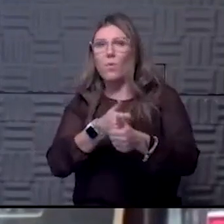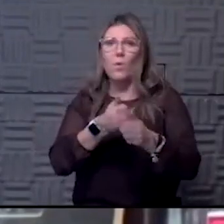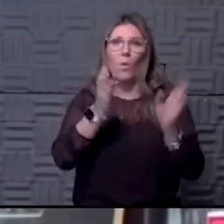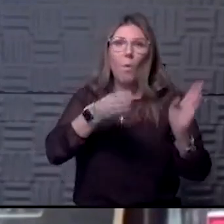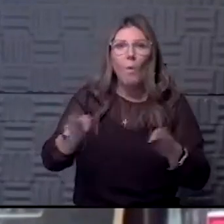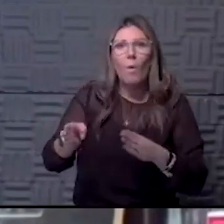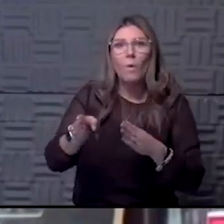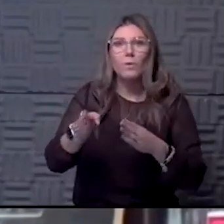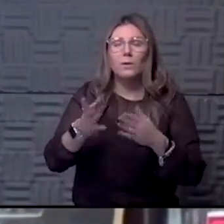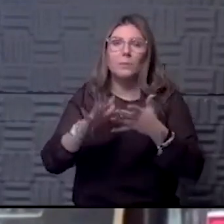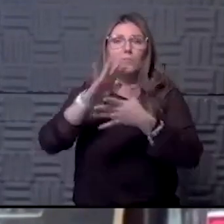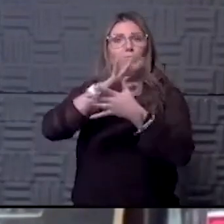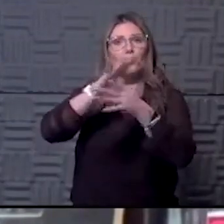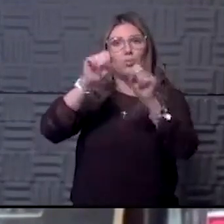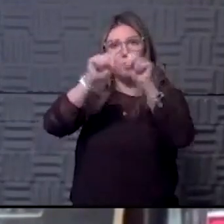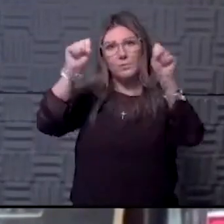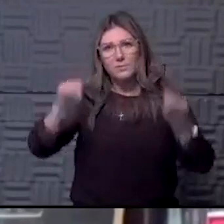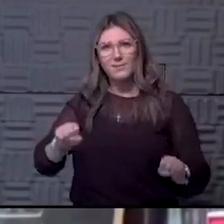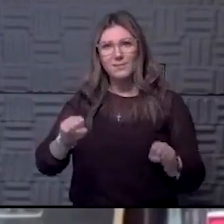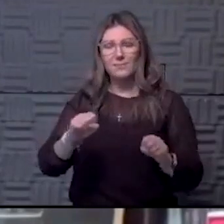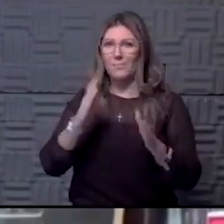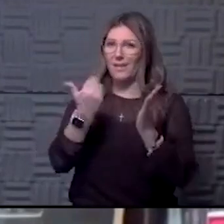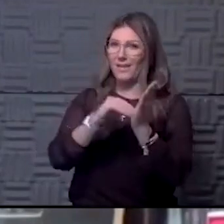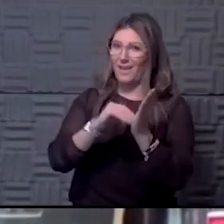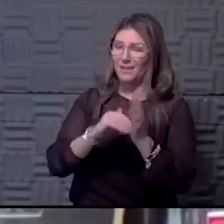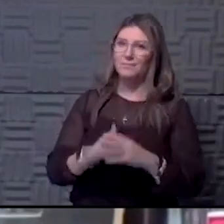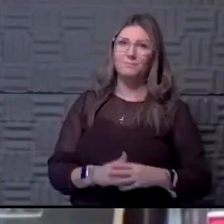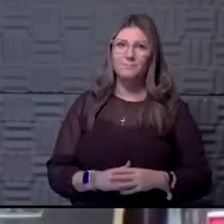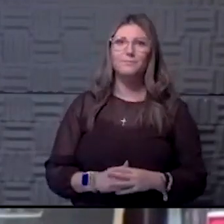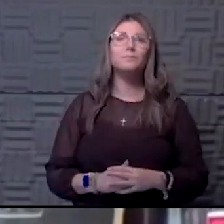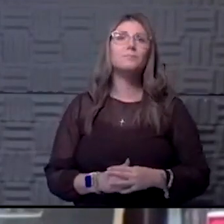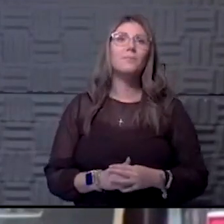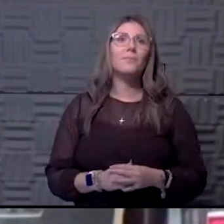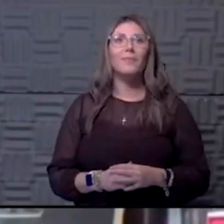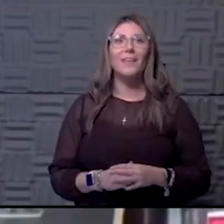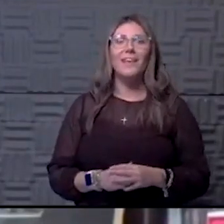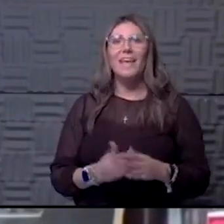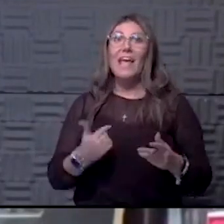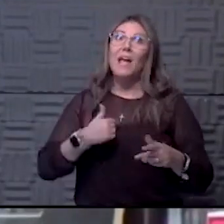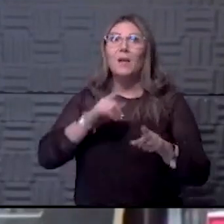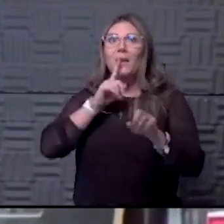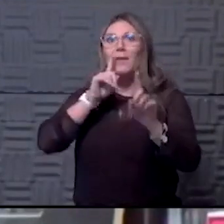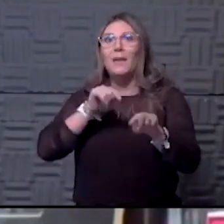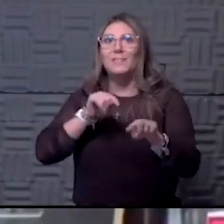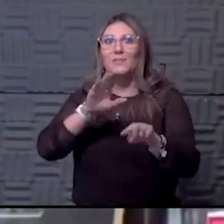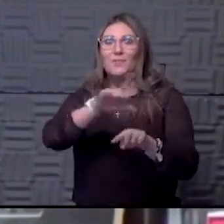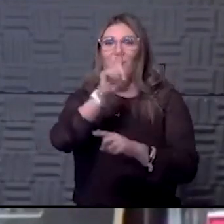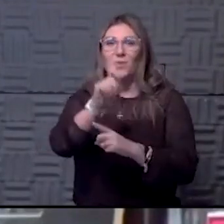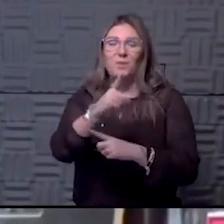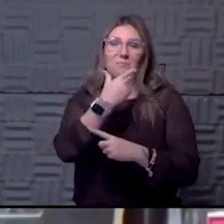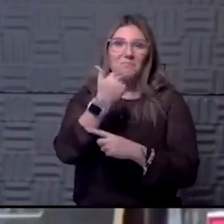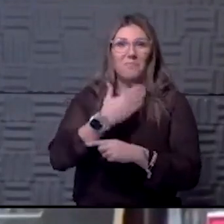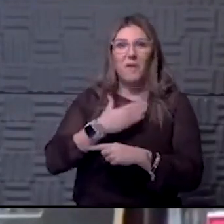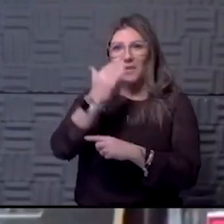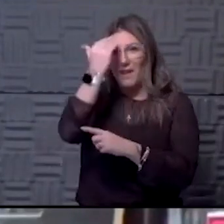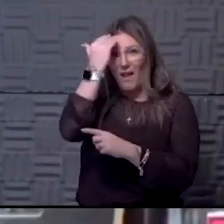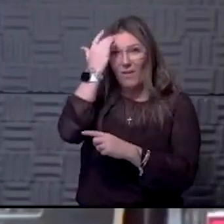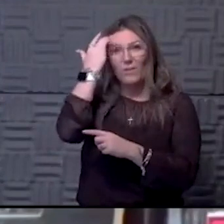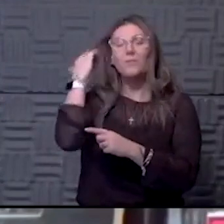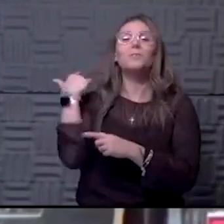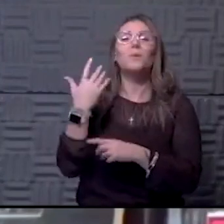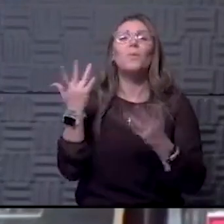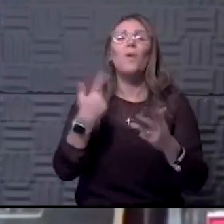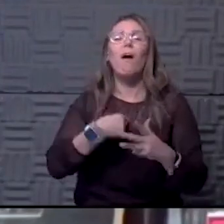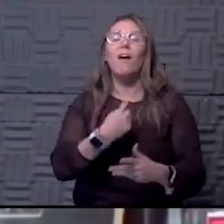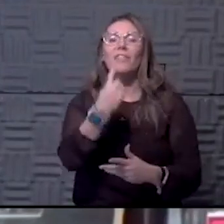system that, again, I'm answering your question to the best of my knowledge off the top of my head, what I think the answer